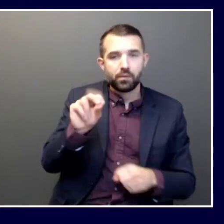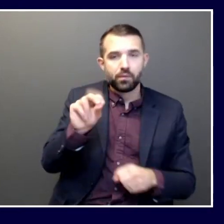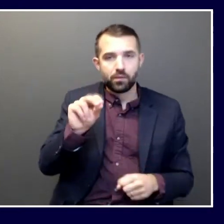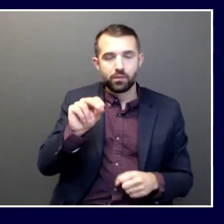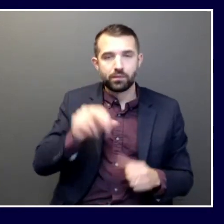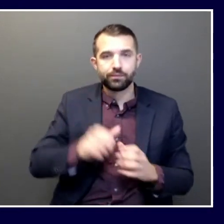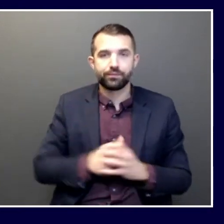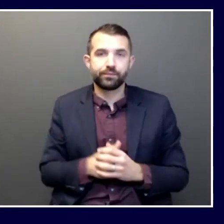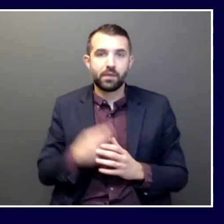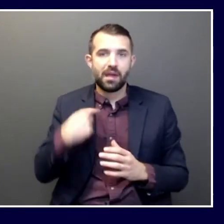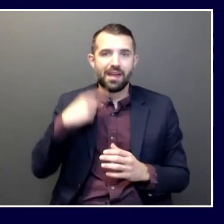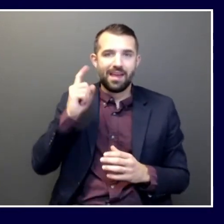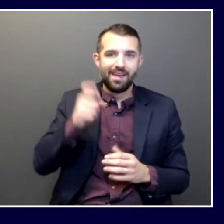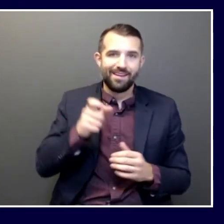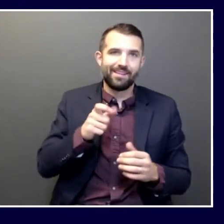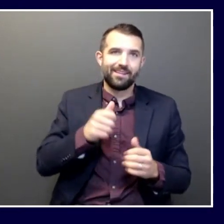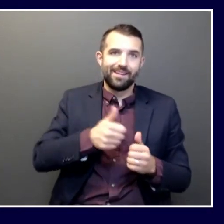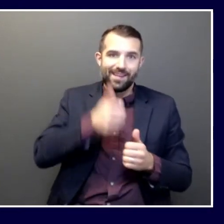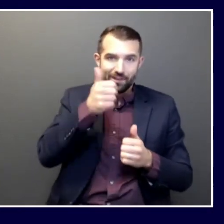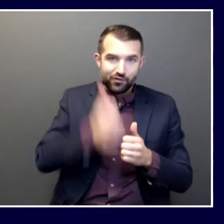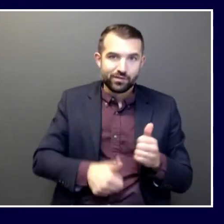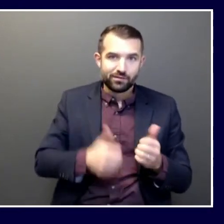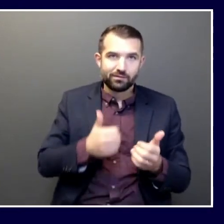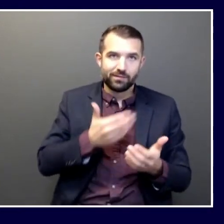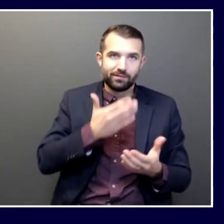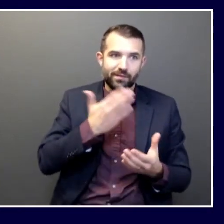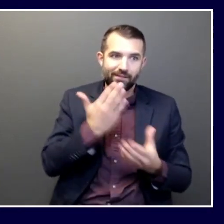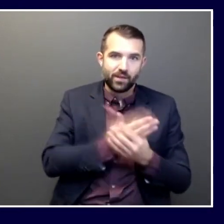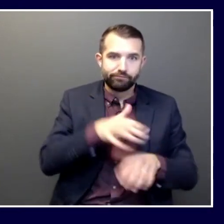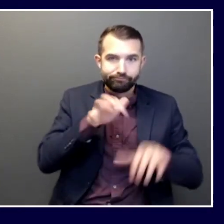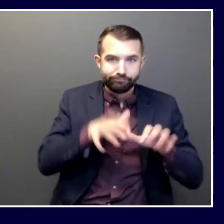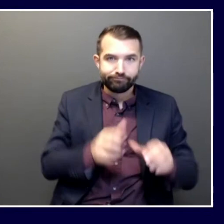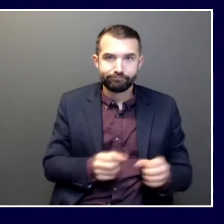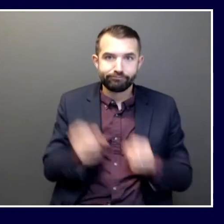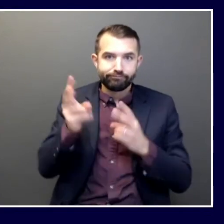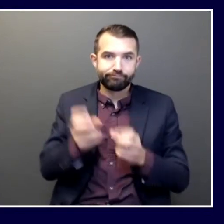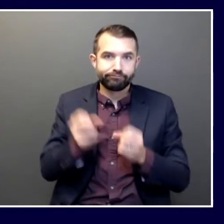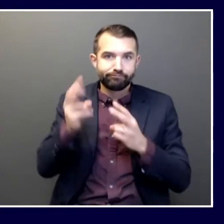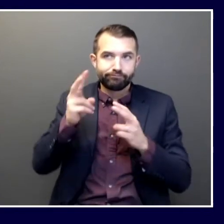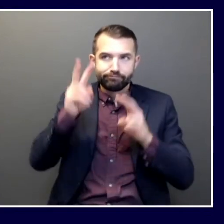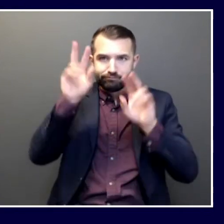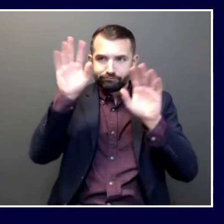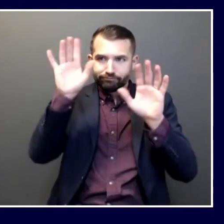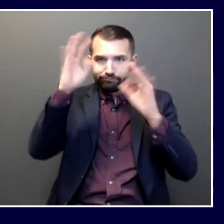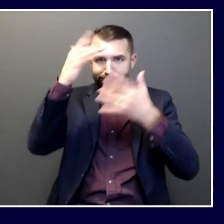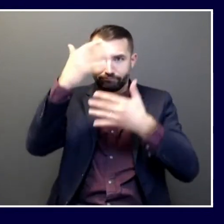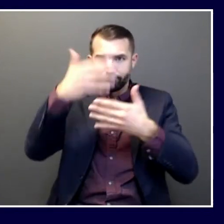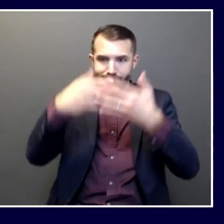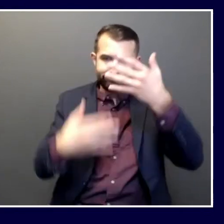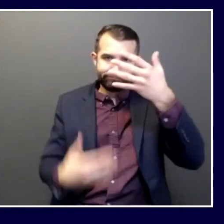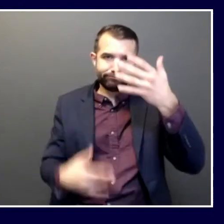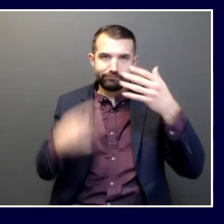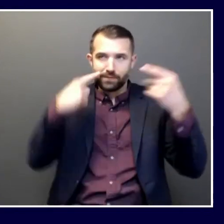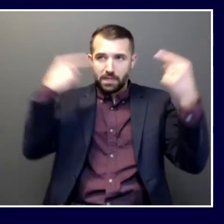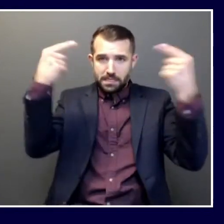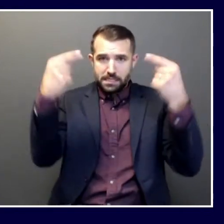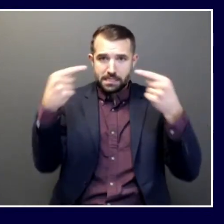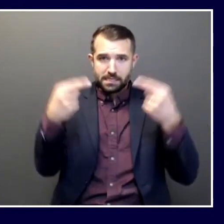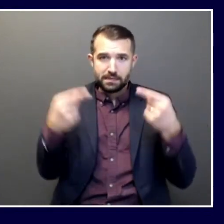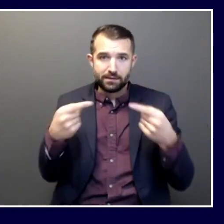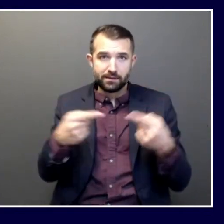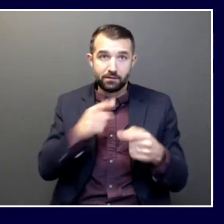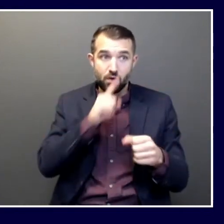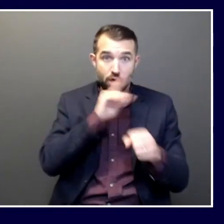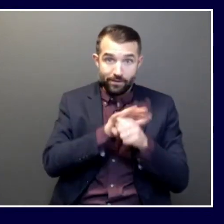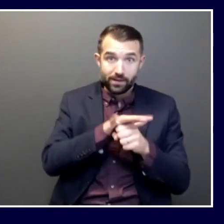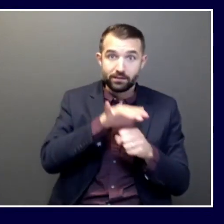manually, and we have to look up every single one and then confirm it. So it is a manual process, and then we have to check